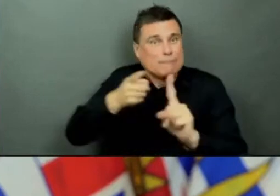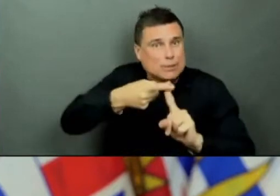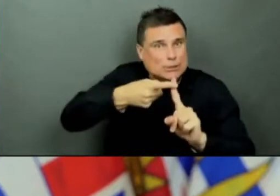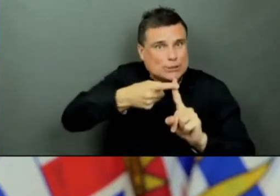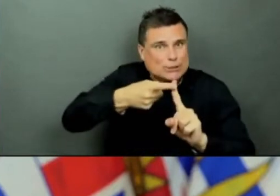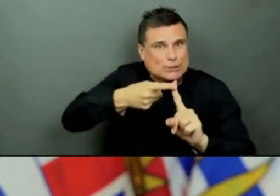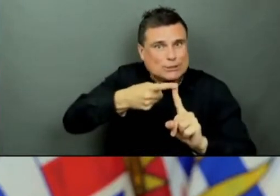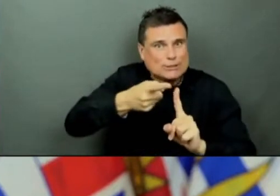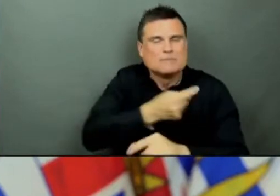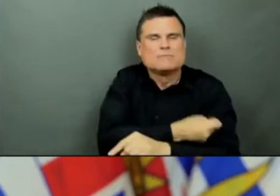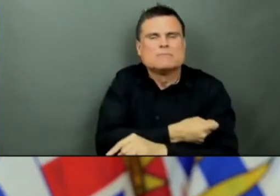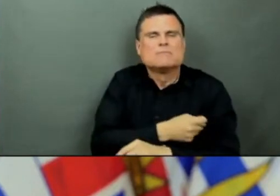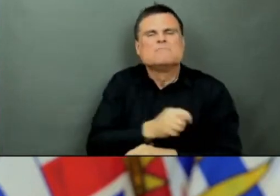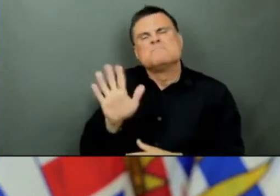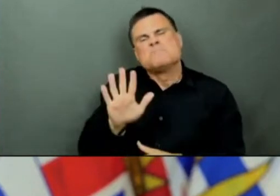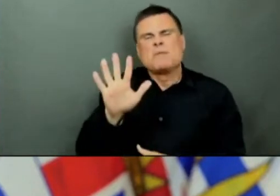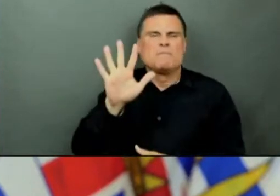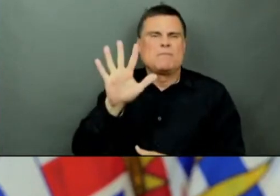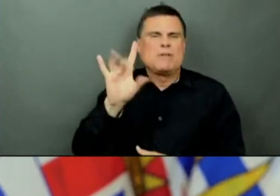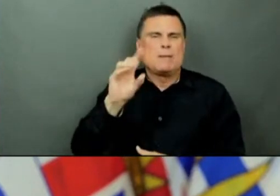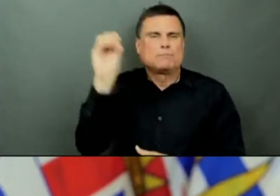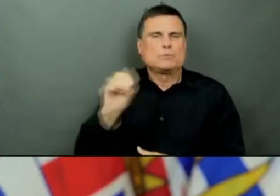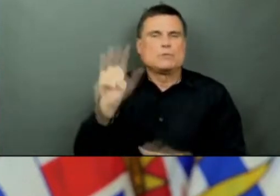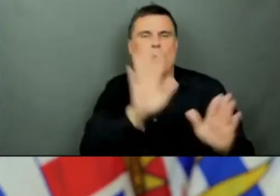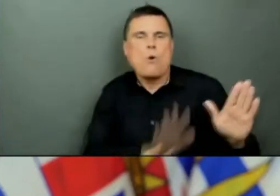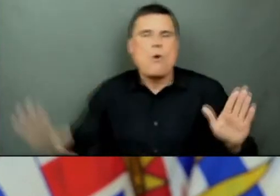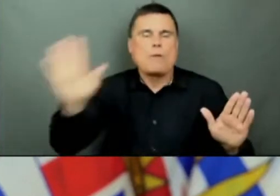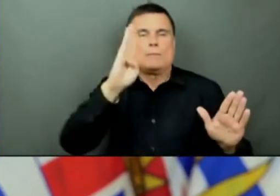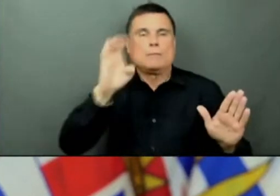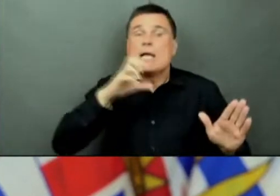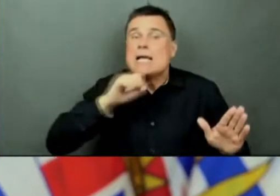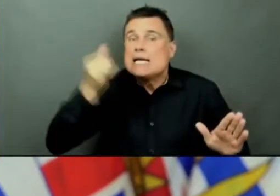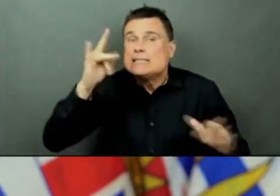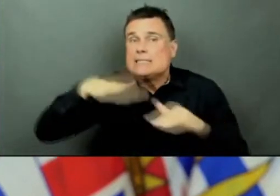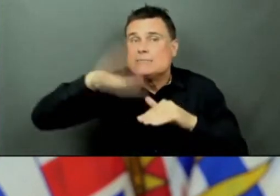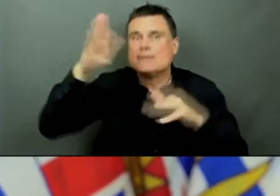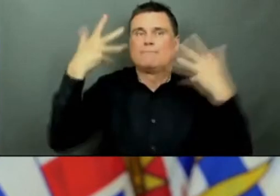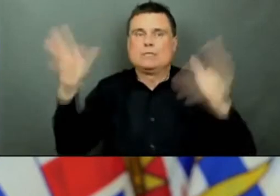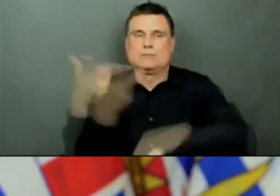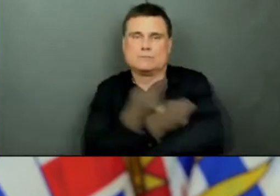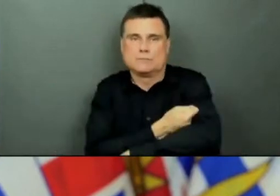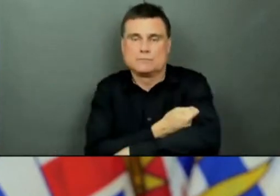of adults 18 and over in British Columbia, and about 3% or